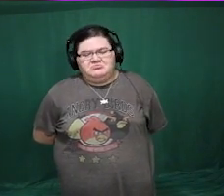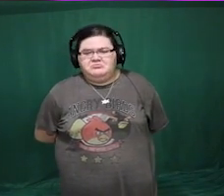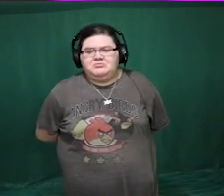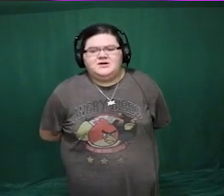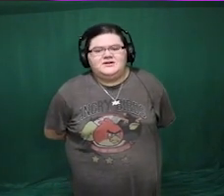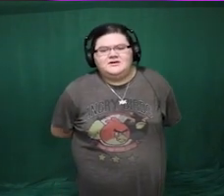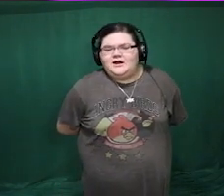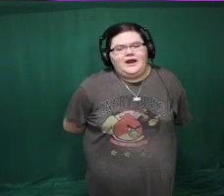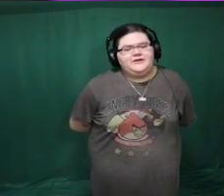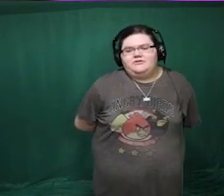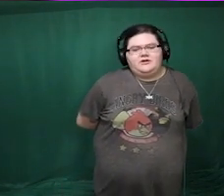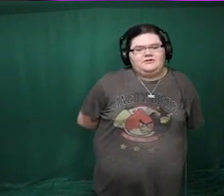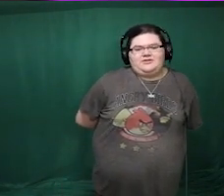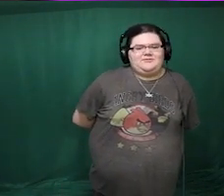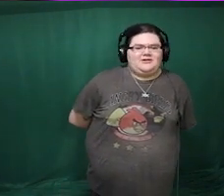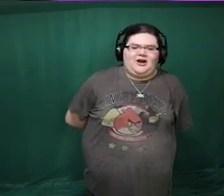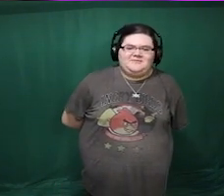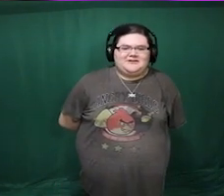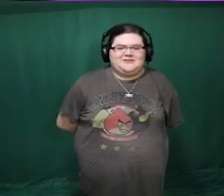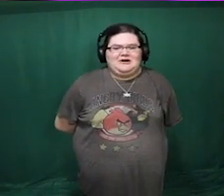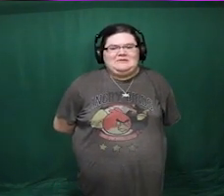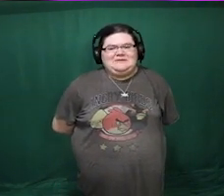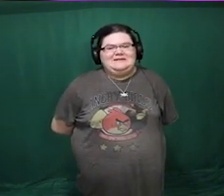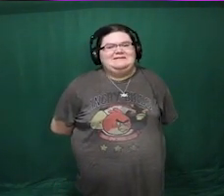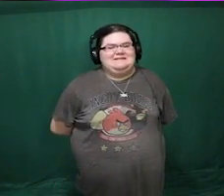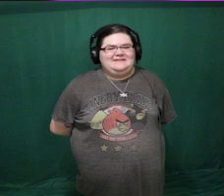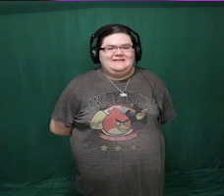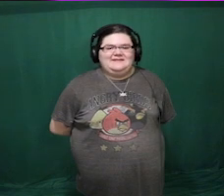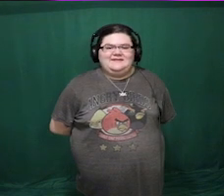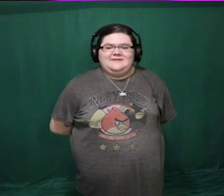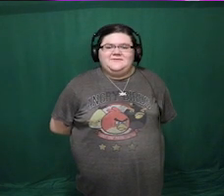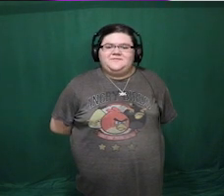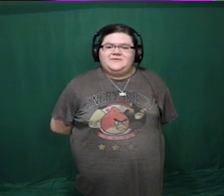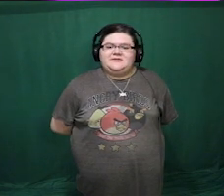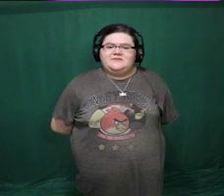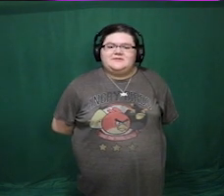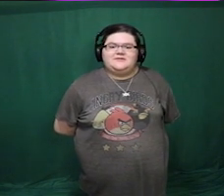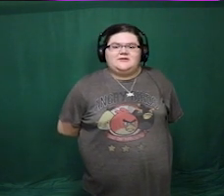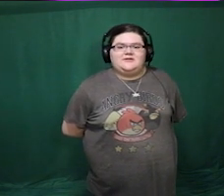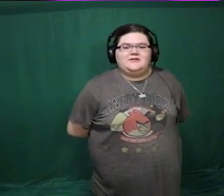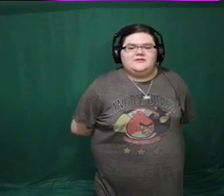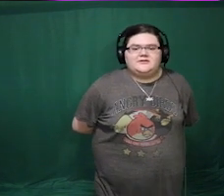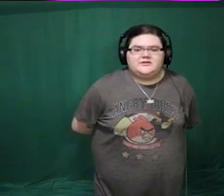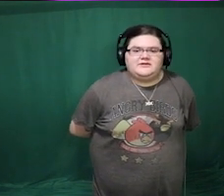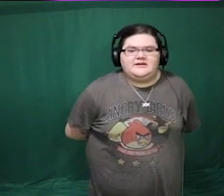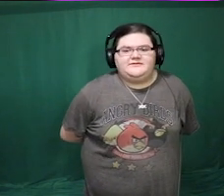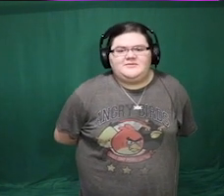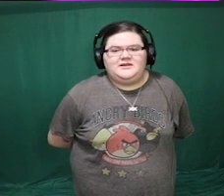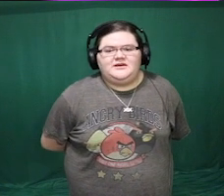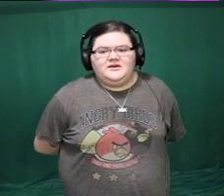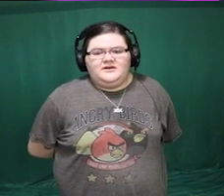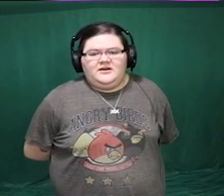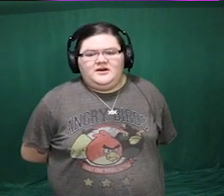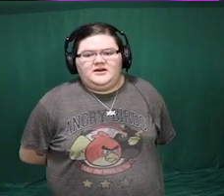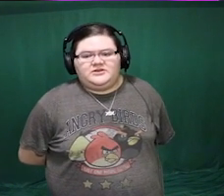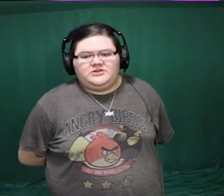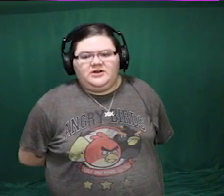Hush? I don't know nothing about comics, so. Oh, no. Our string